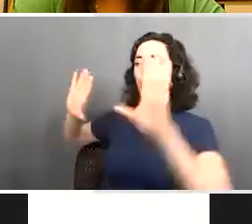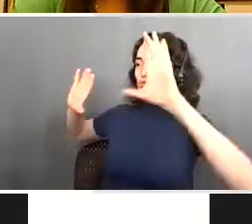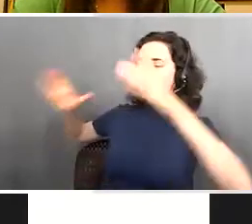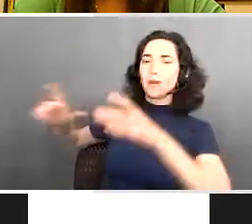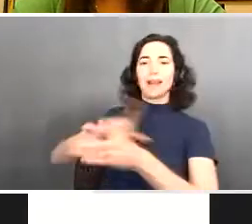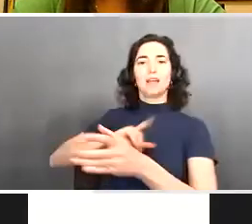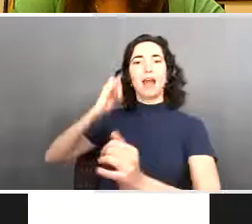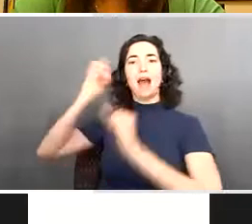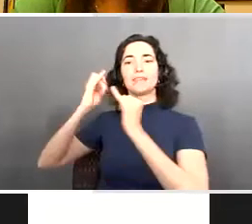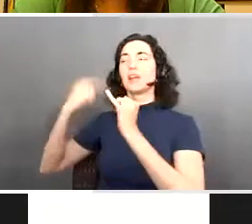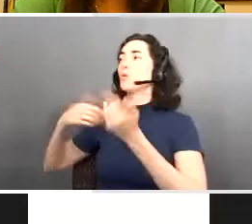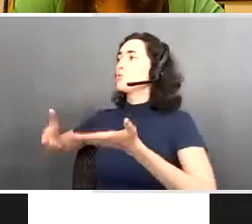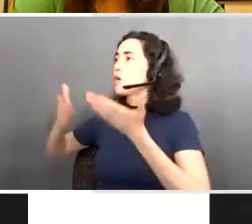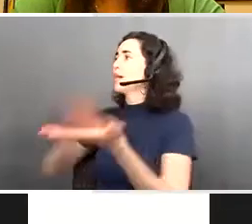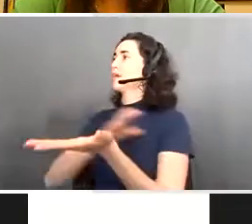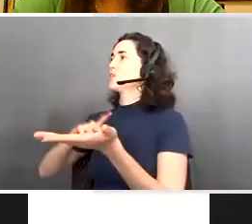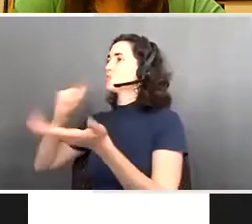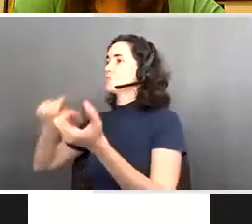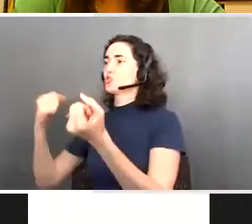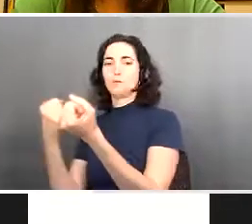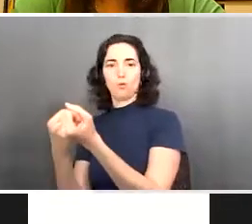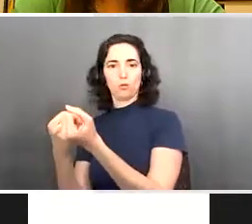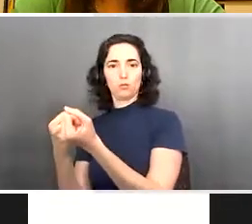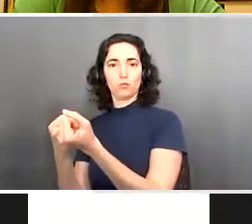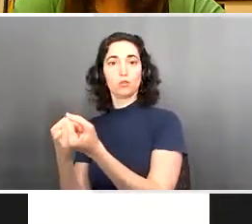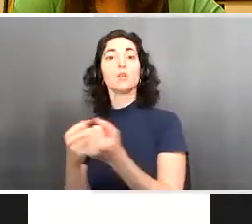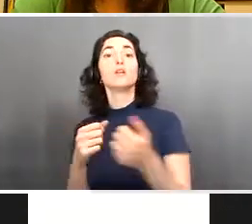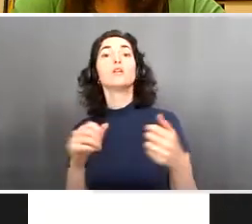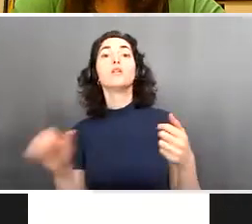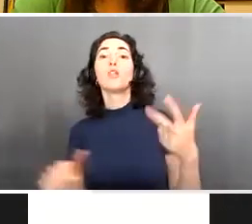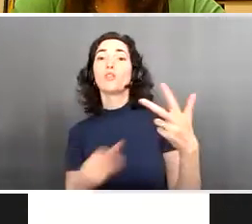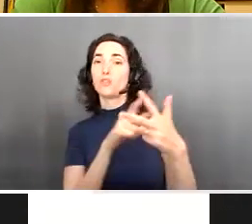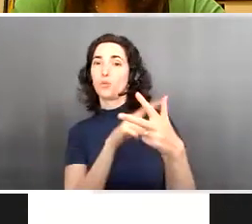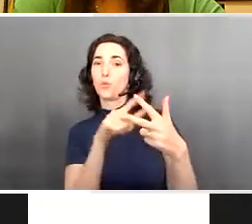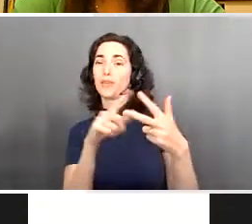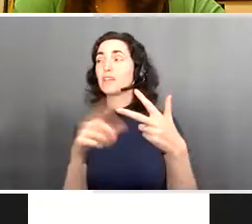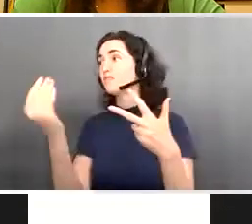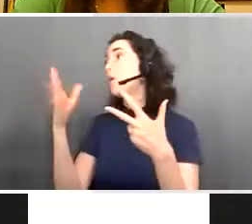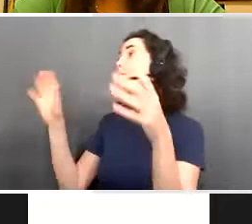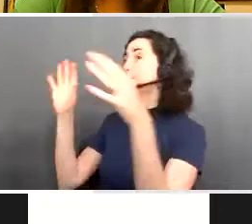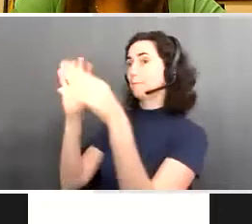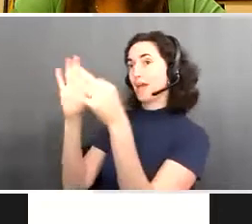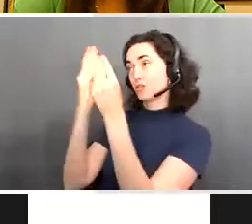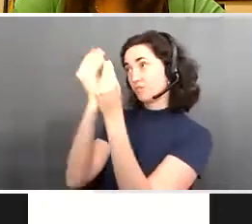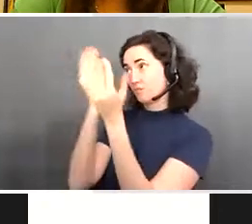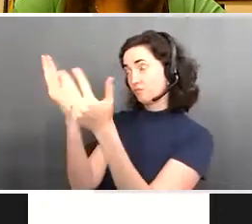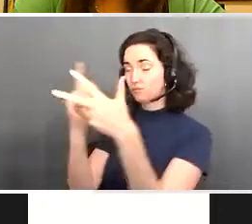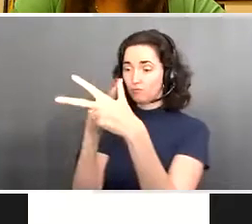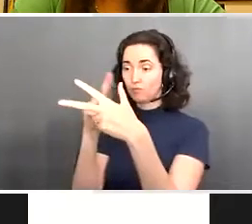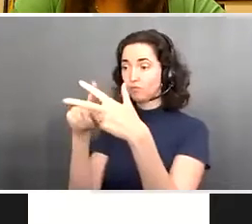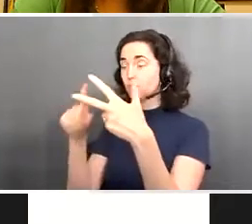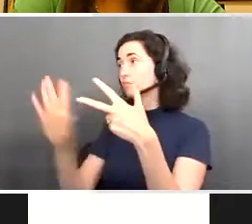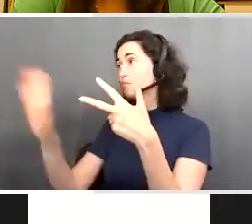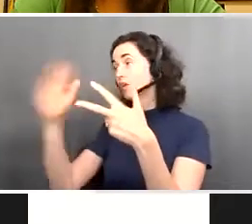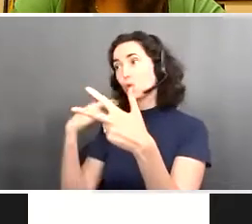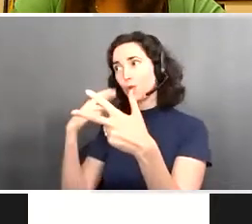council support at this time. I would like to mention the other three and express that we acknowledge